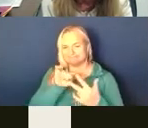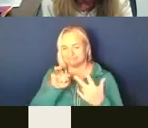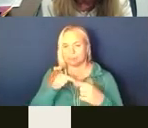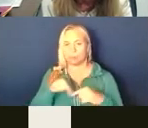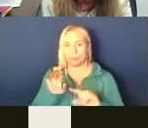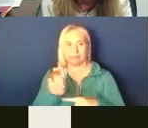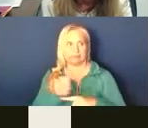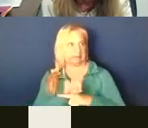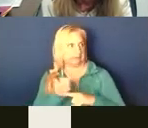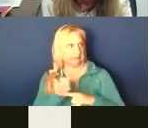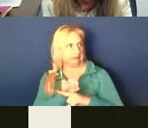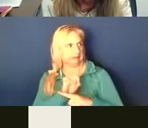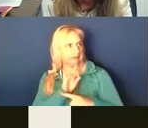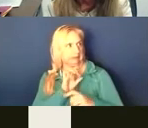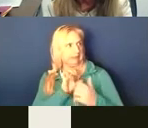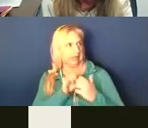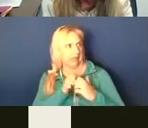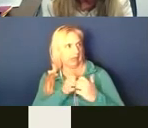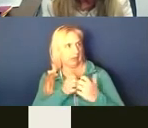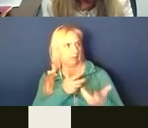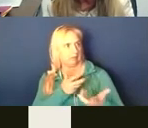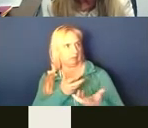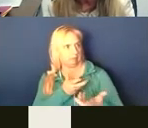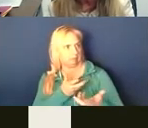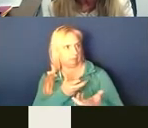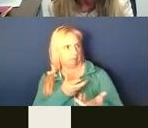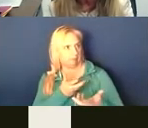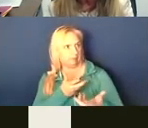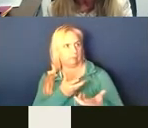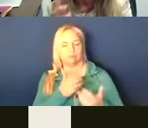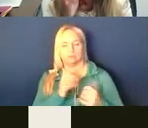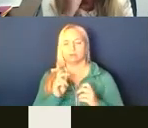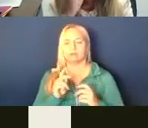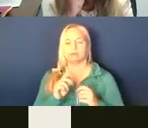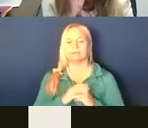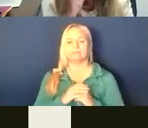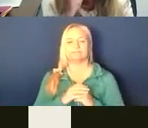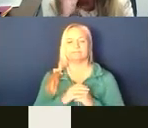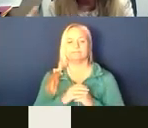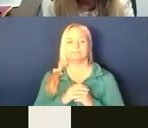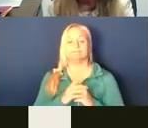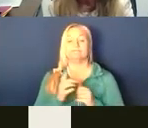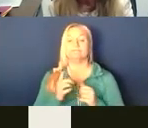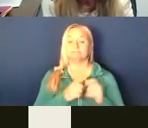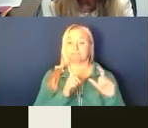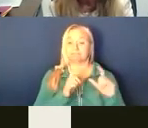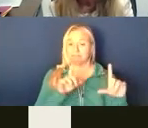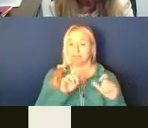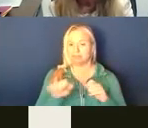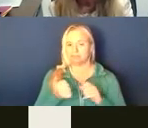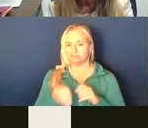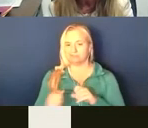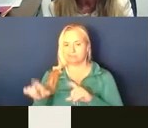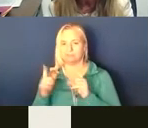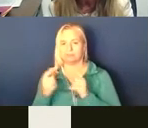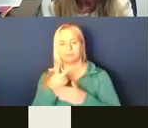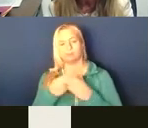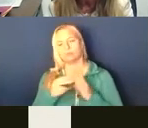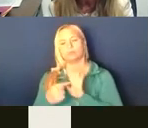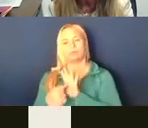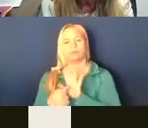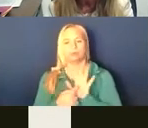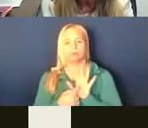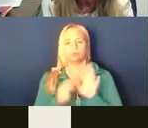being disciplined. And this first slide and then the next slide that we will go to shows